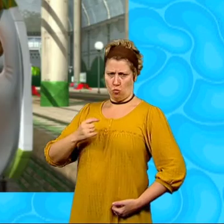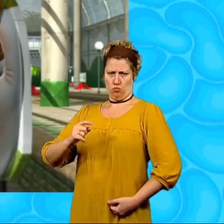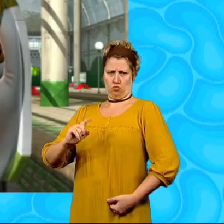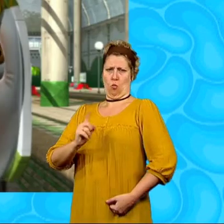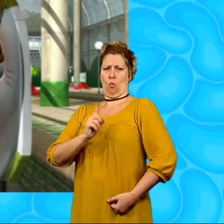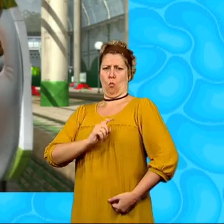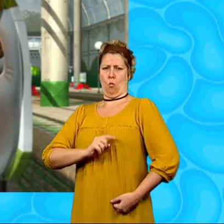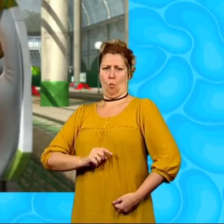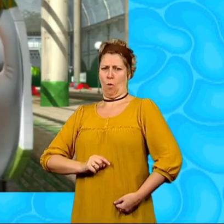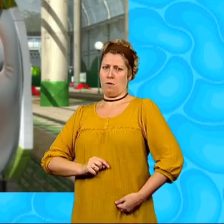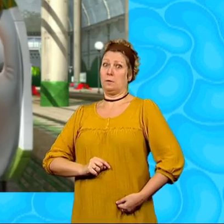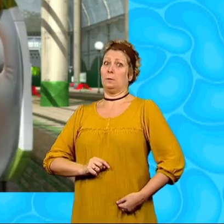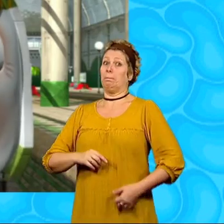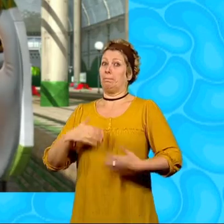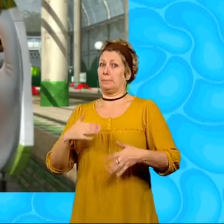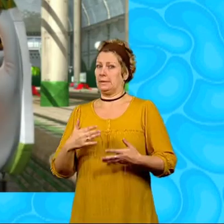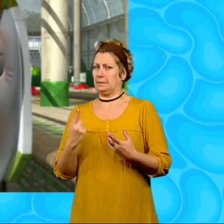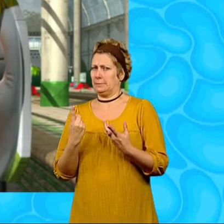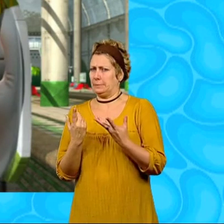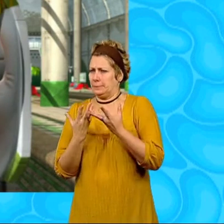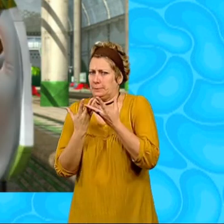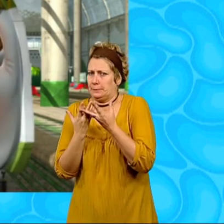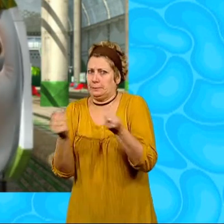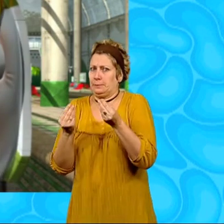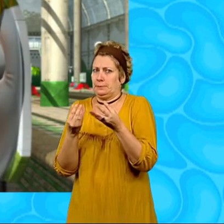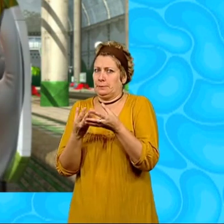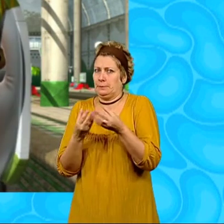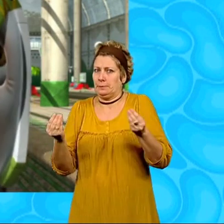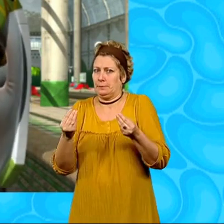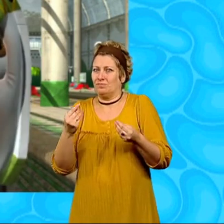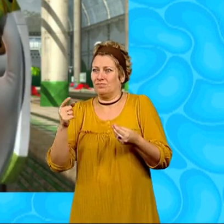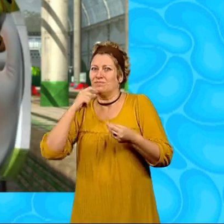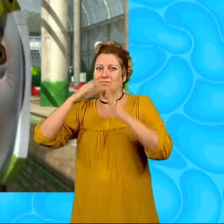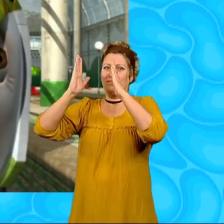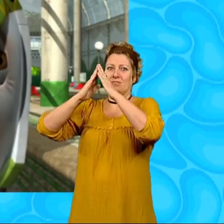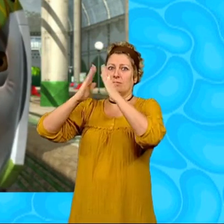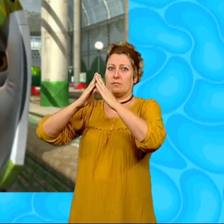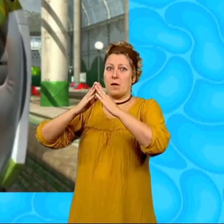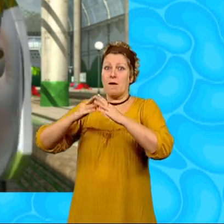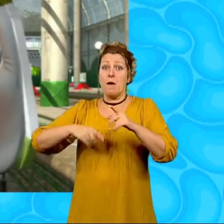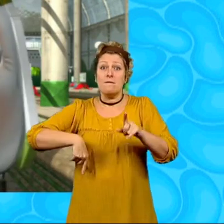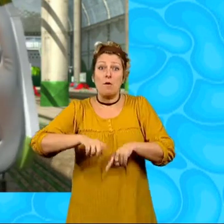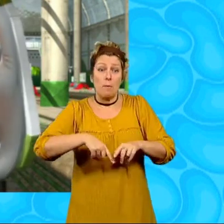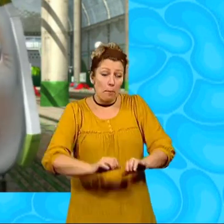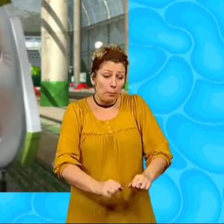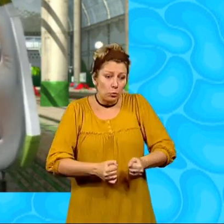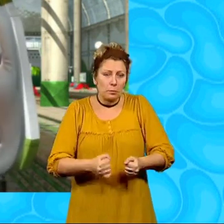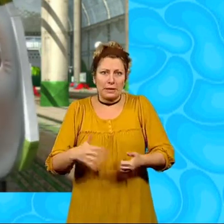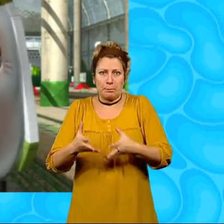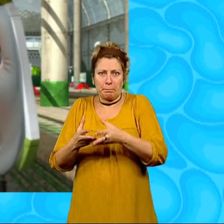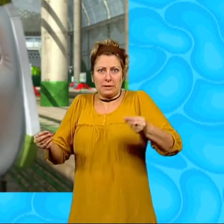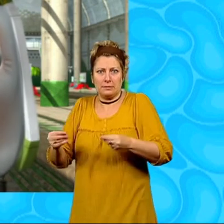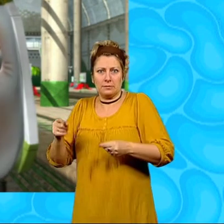Some disguises have disappeared from Mystery Mansion. Some football boots have gone from the sports stadium.